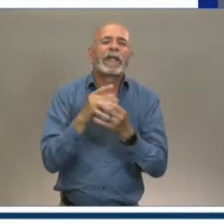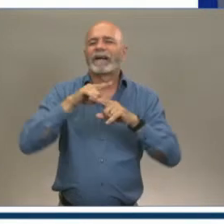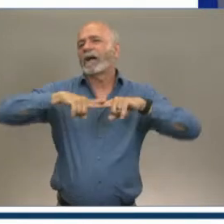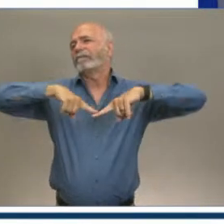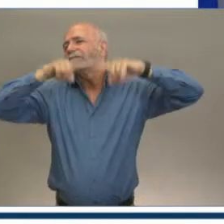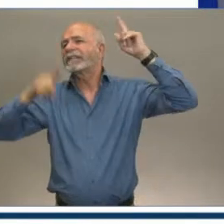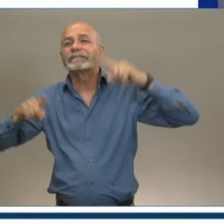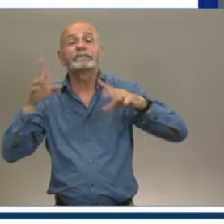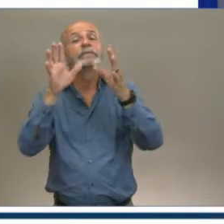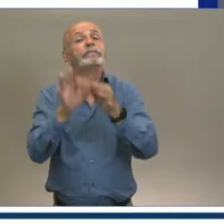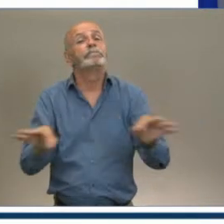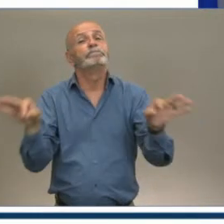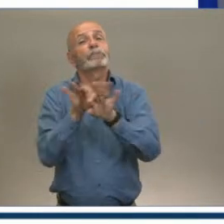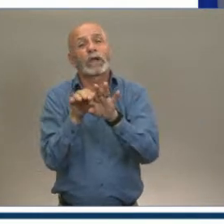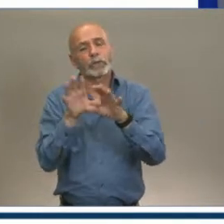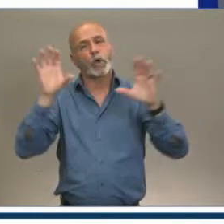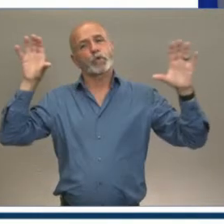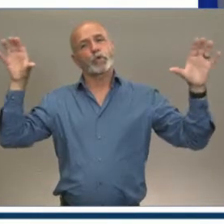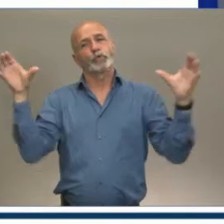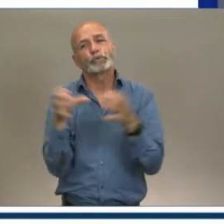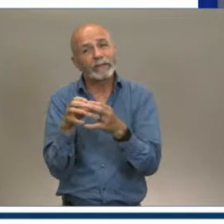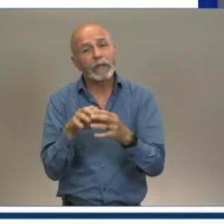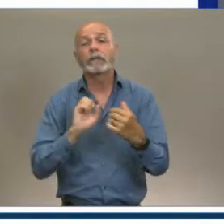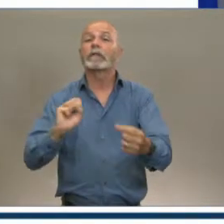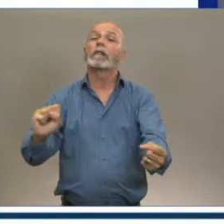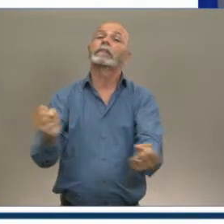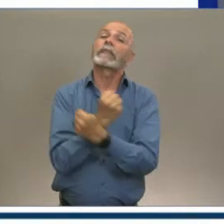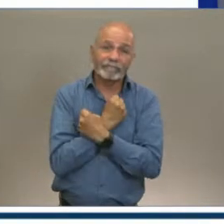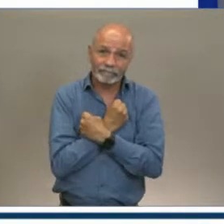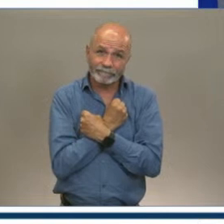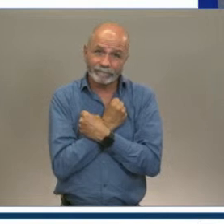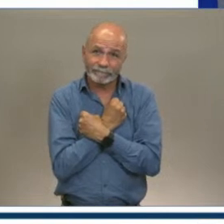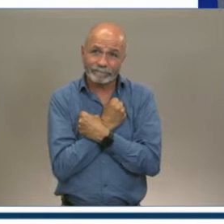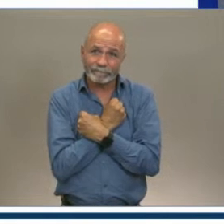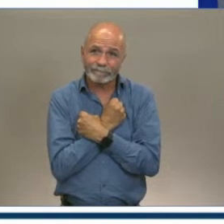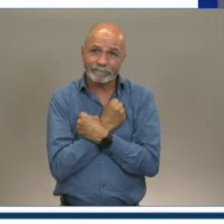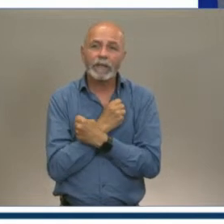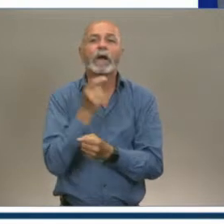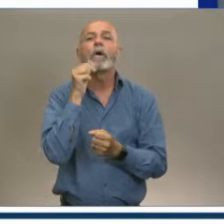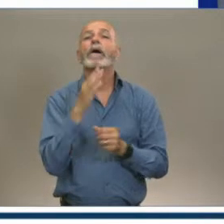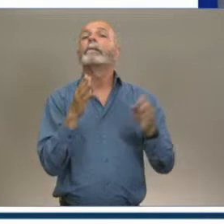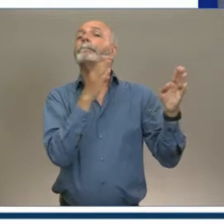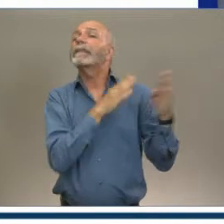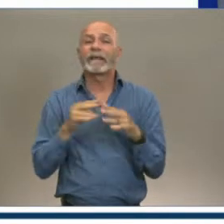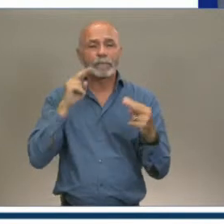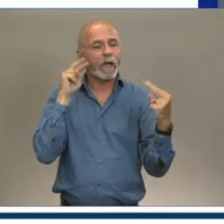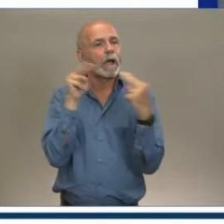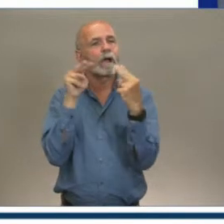important is they come together in love. So start making plans to see one another